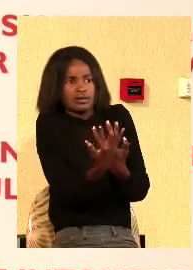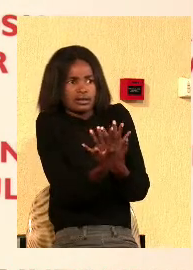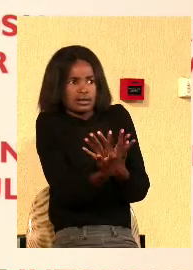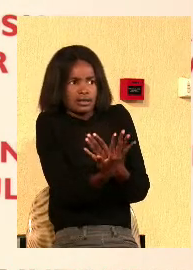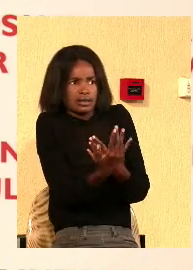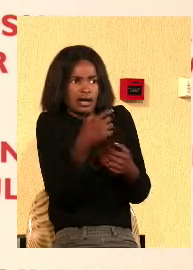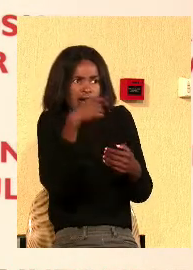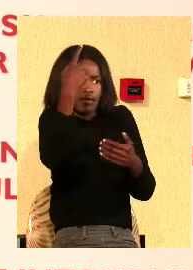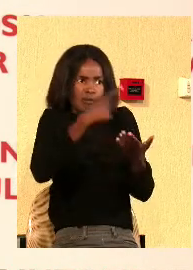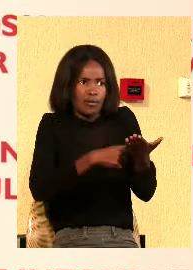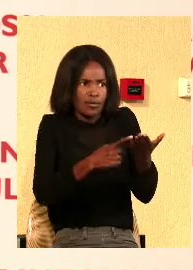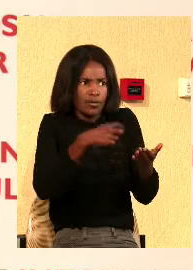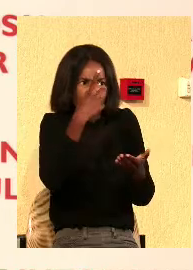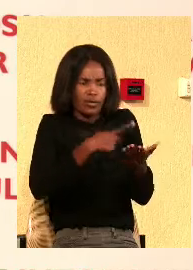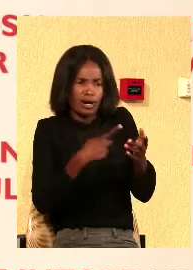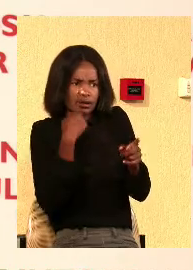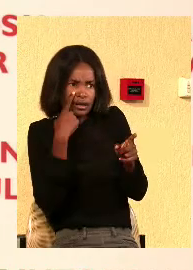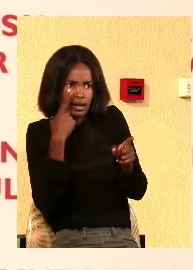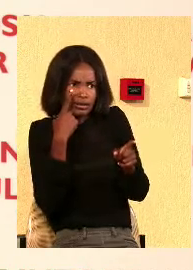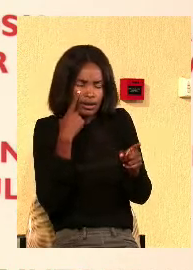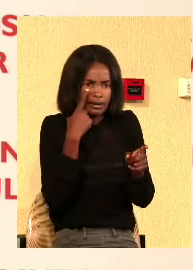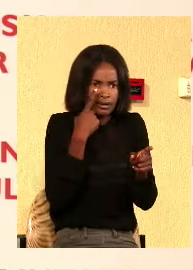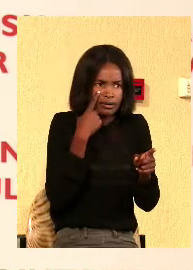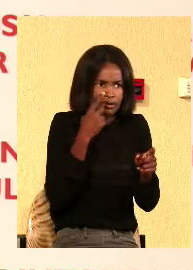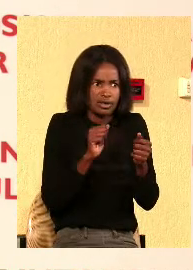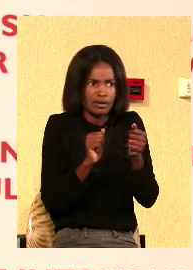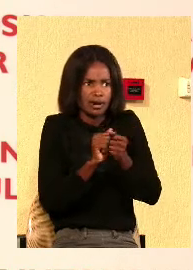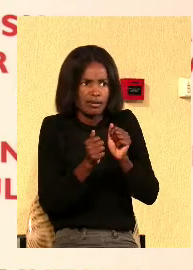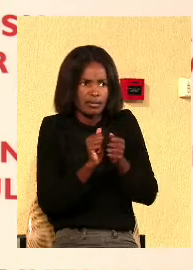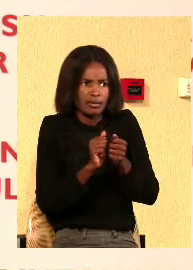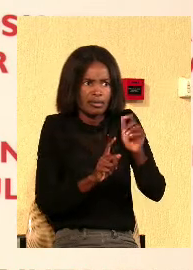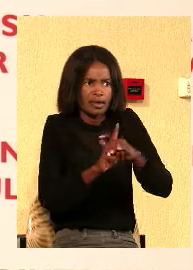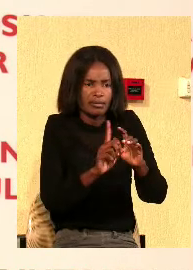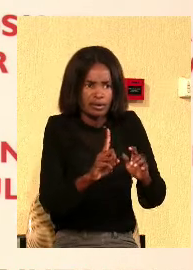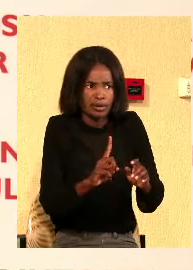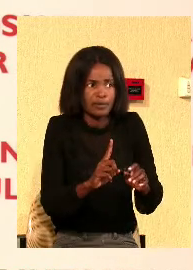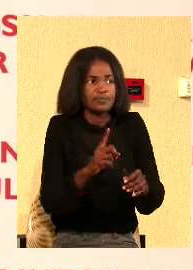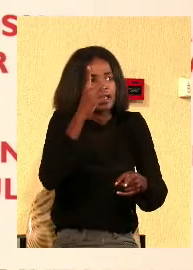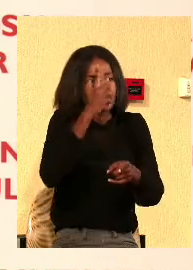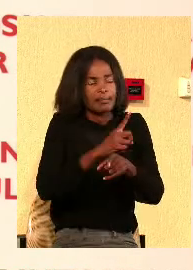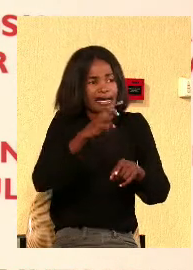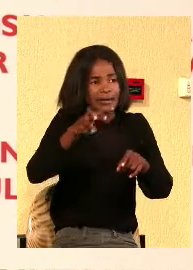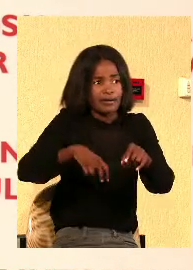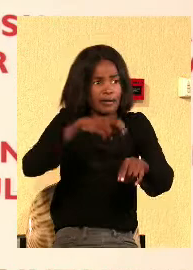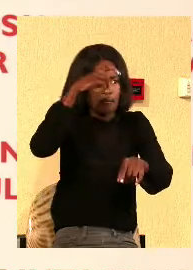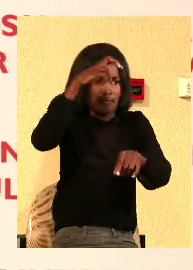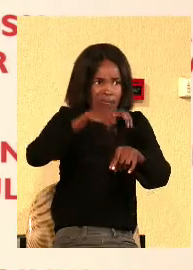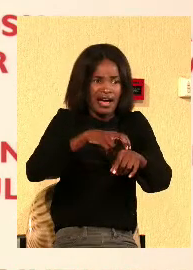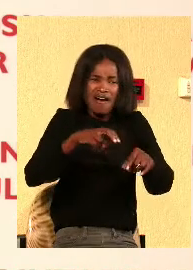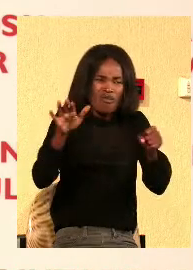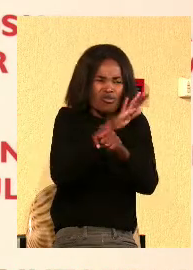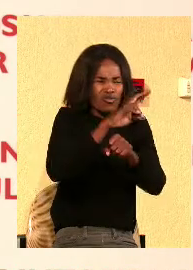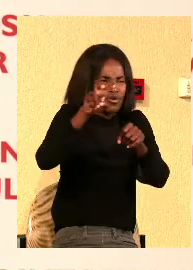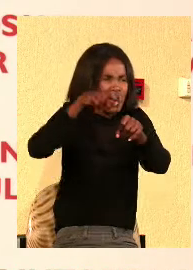But we are ready to face any eventuality. Maybe not entirely ready, I must qualify my